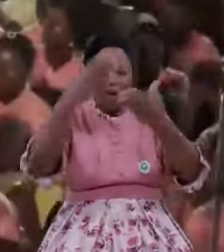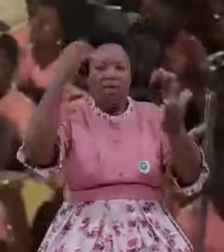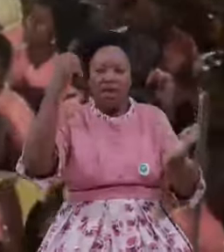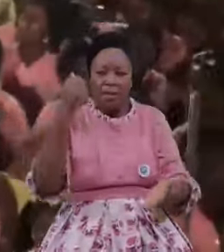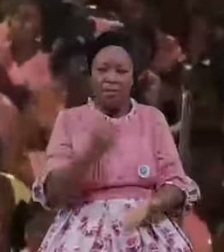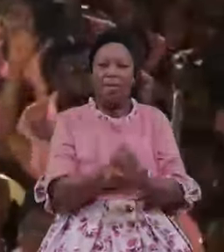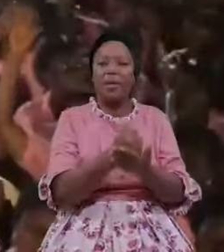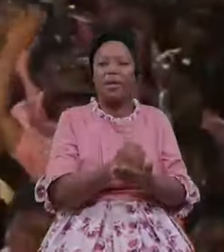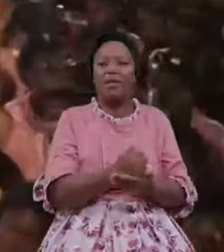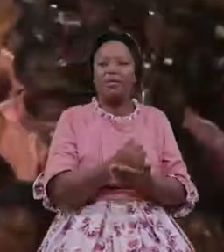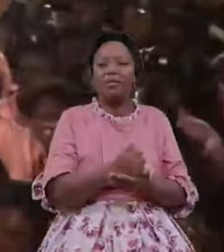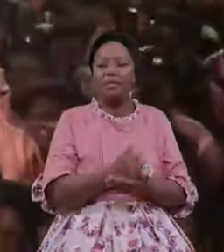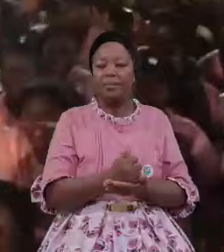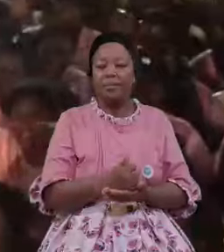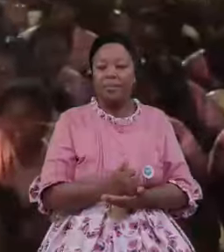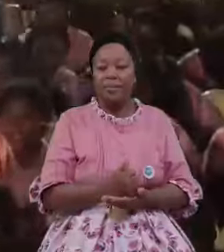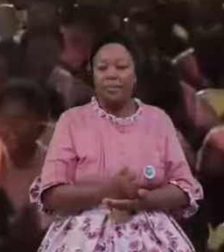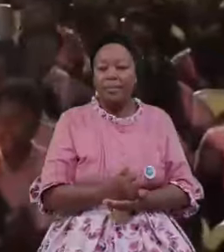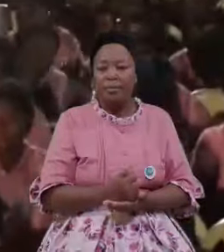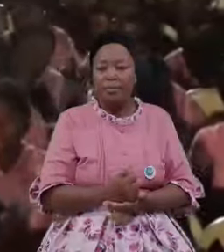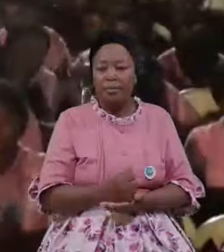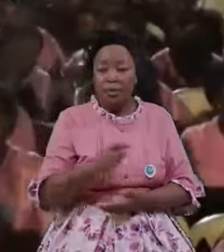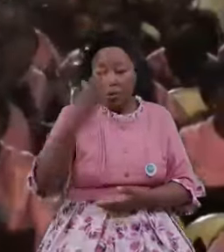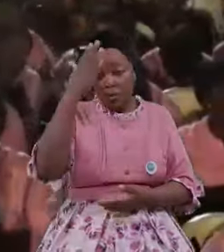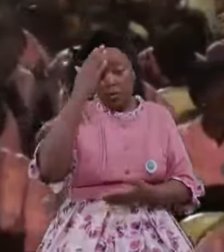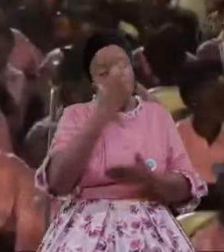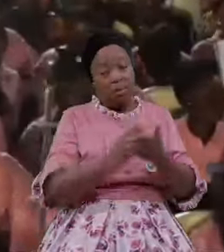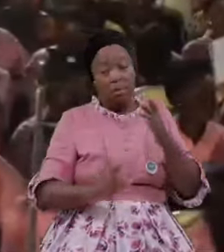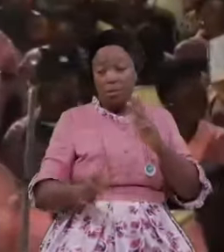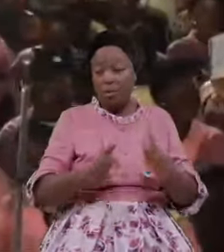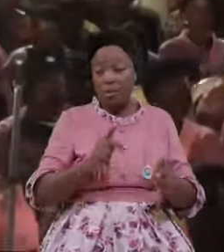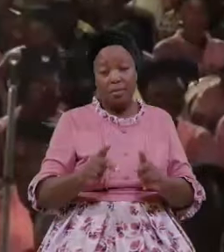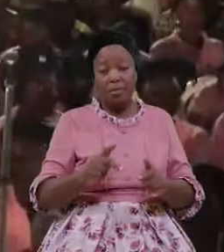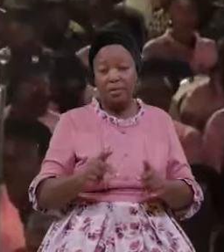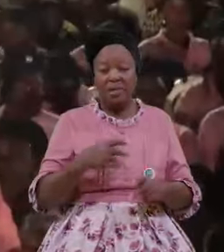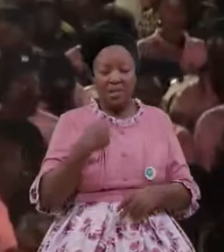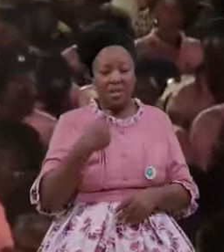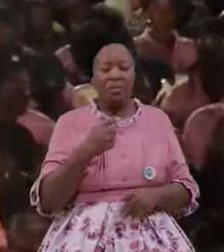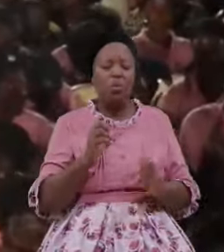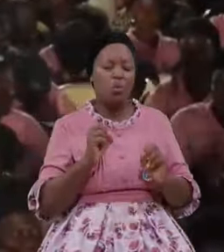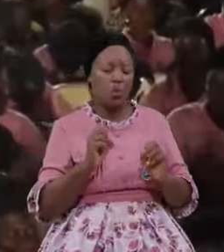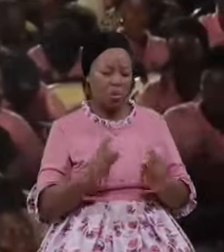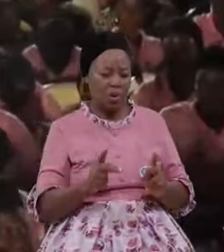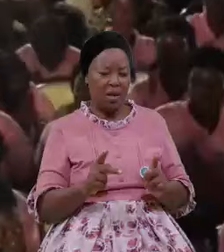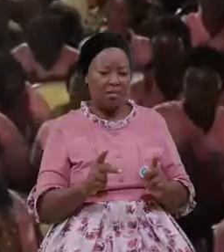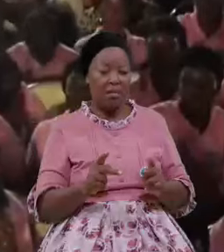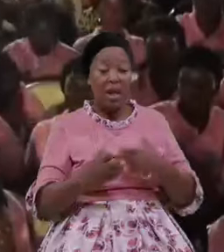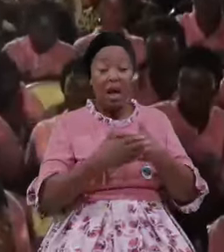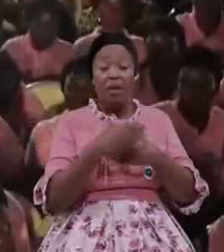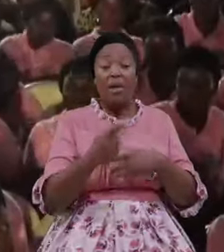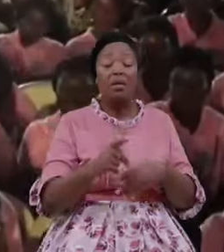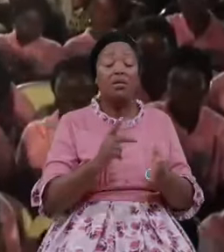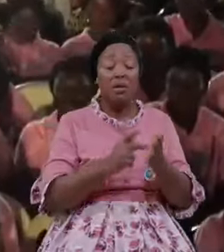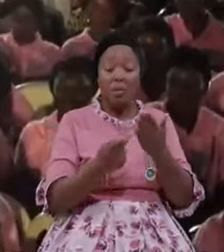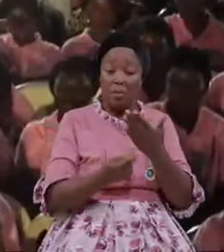You know, some people they say, okay, After the program, I